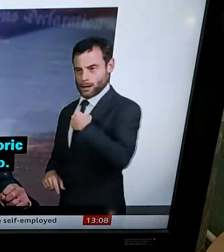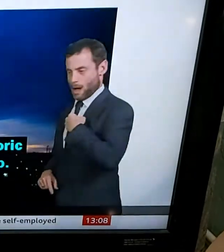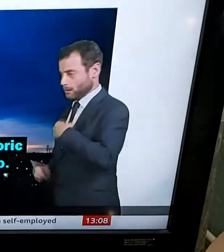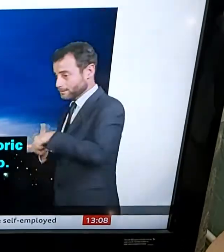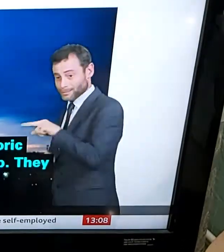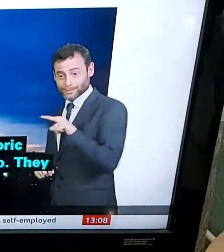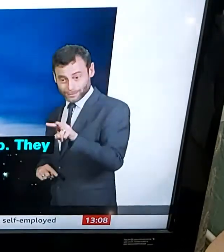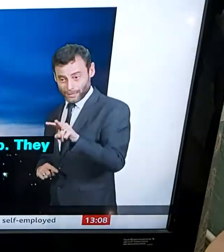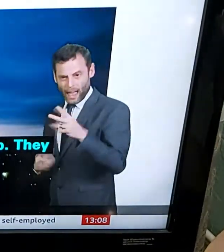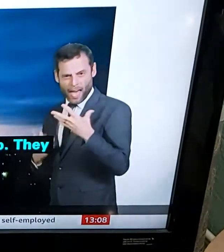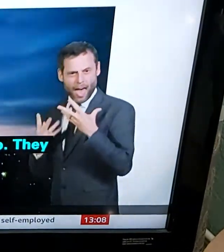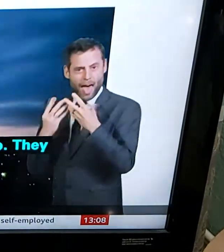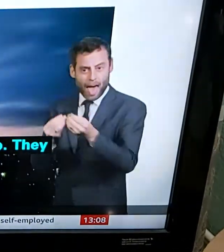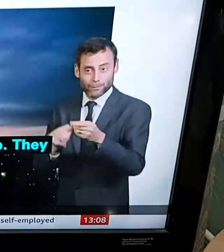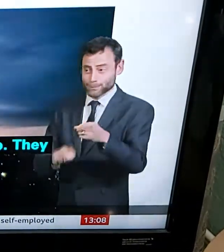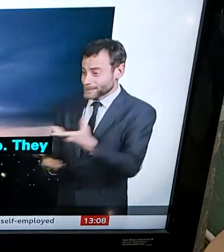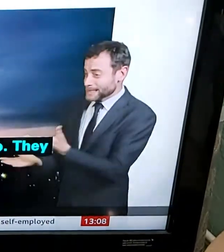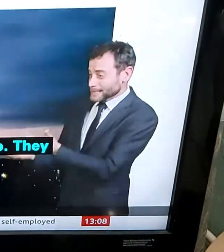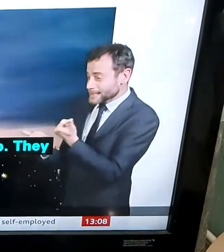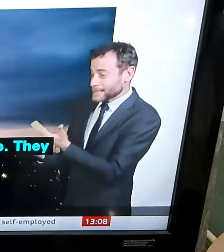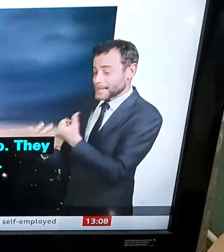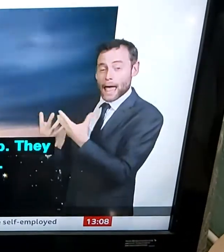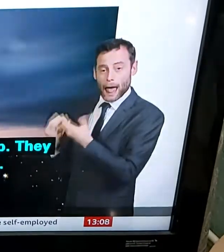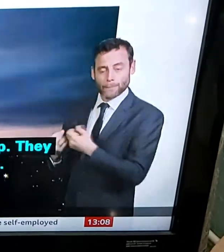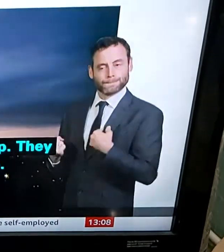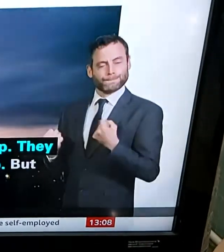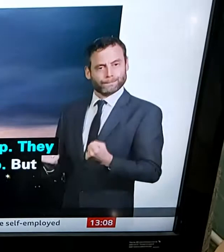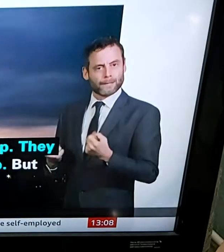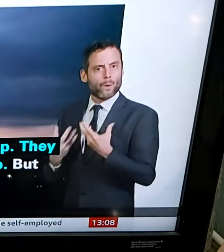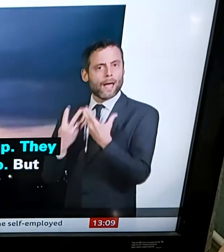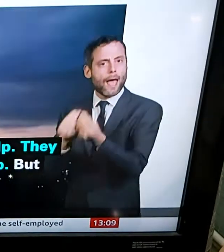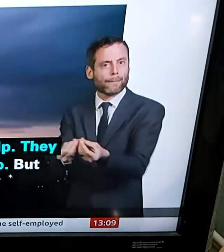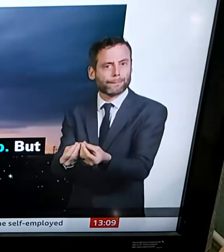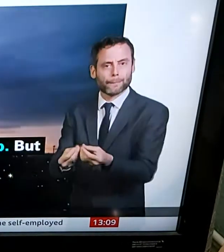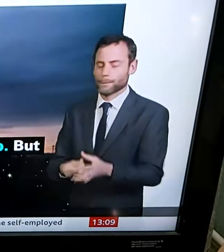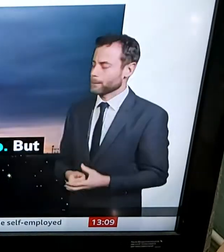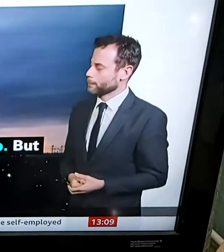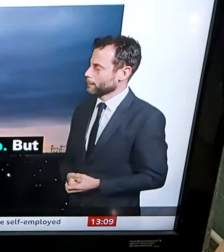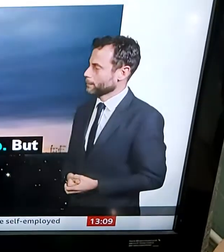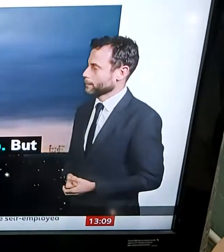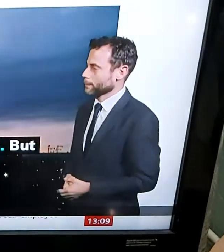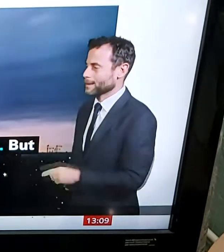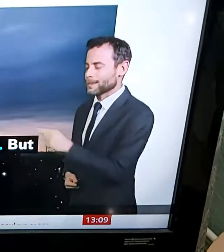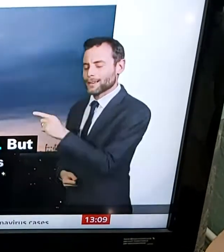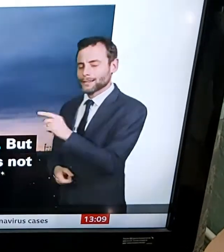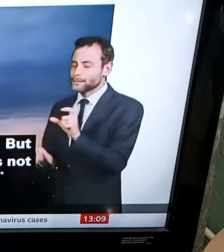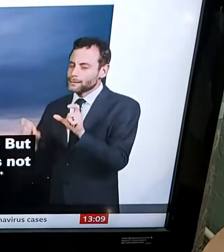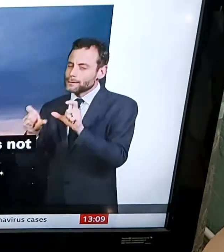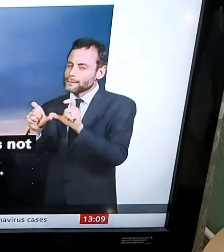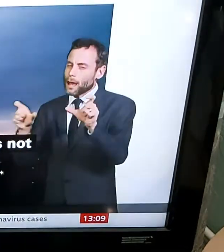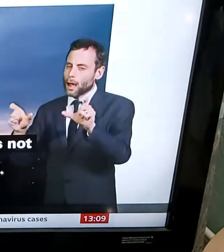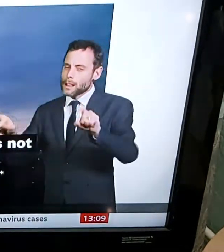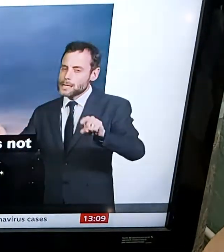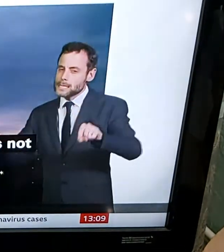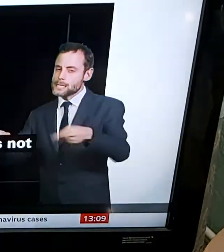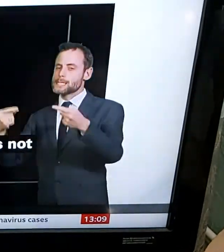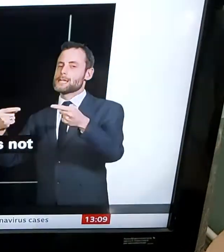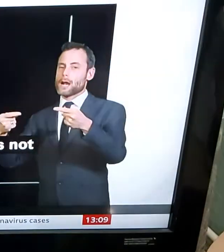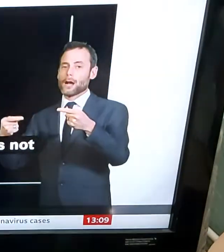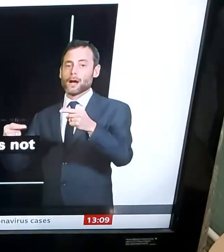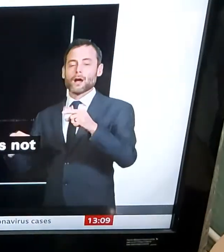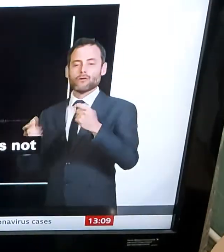help. But this national emergency has not papered over America's deep political divide. This is an election